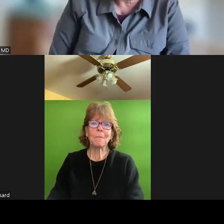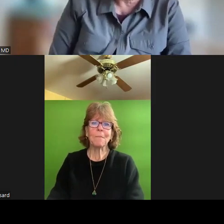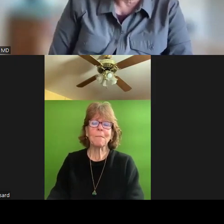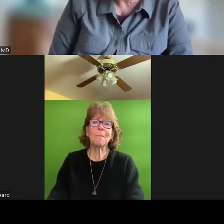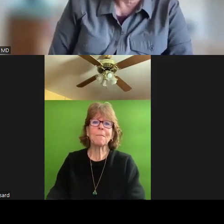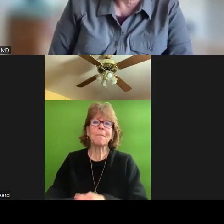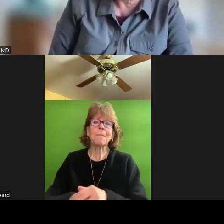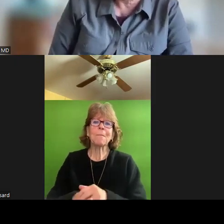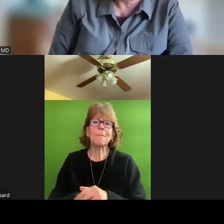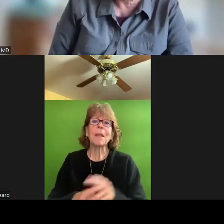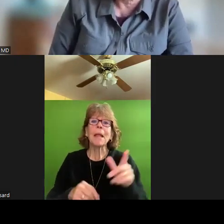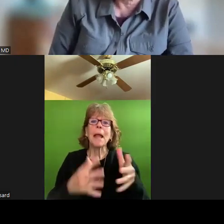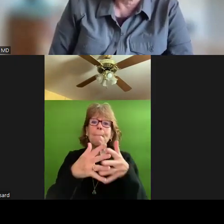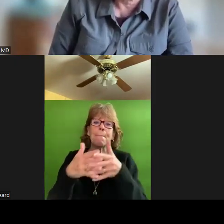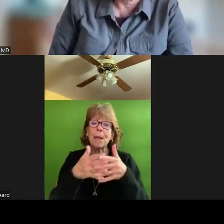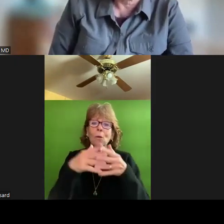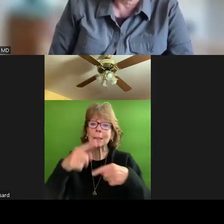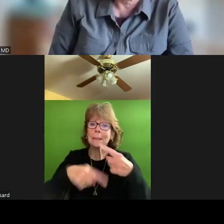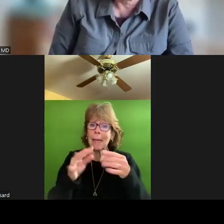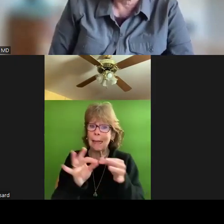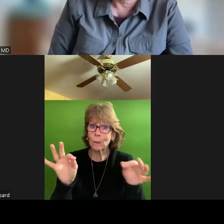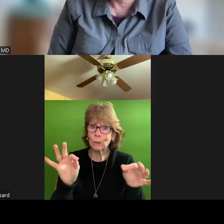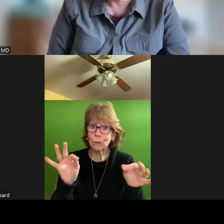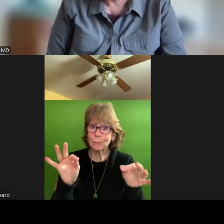American Sign Language.